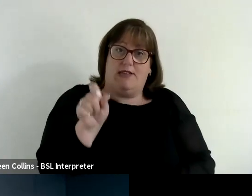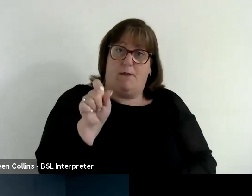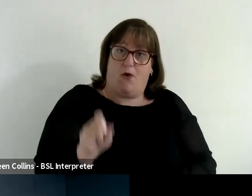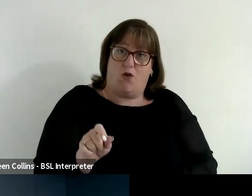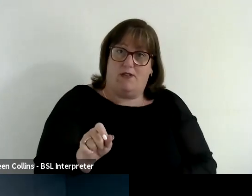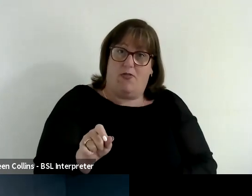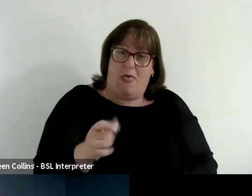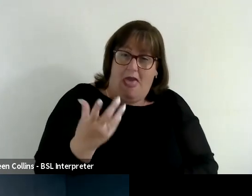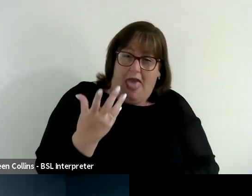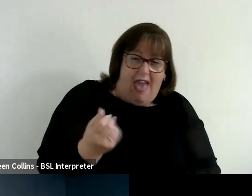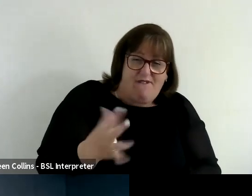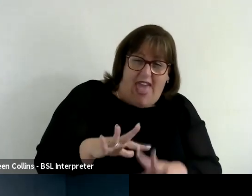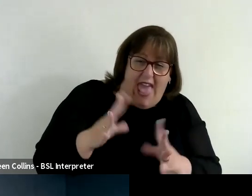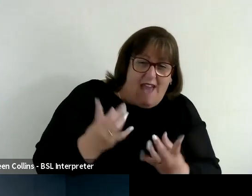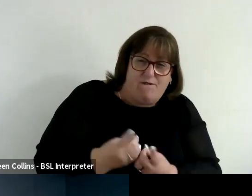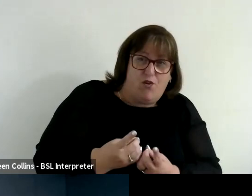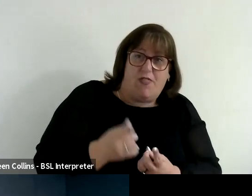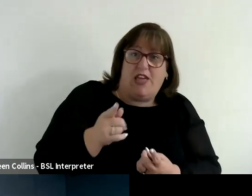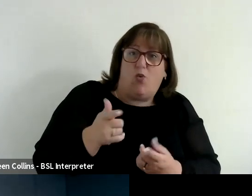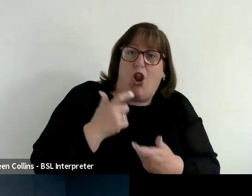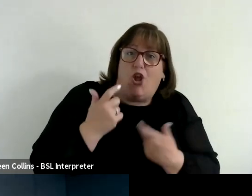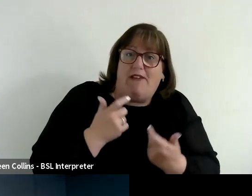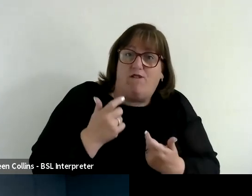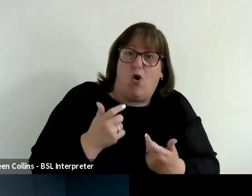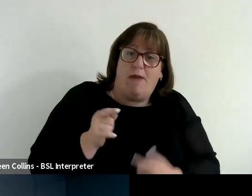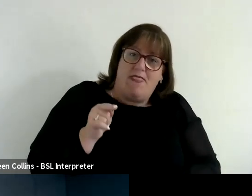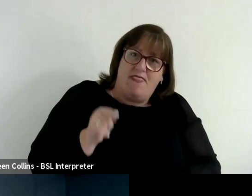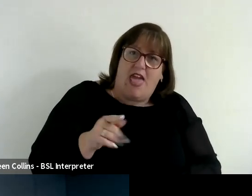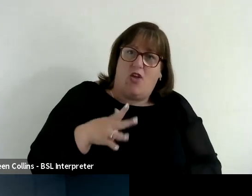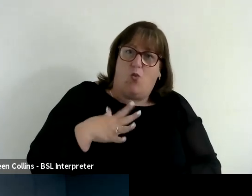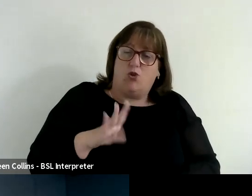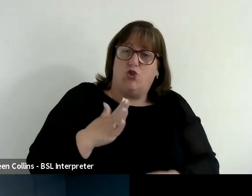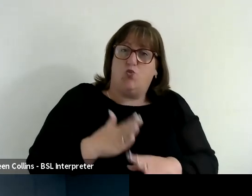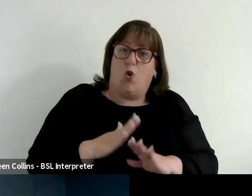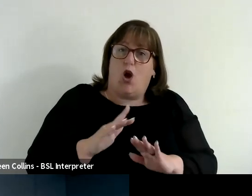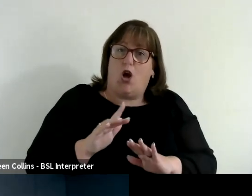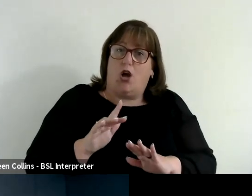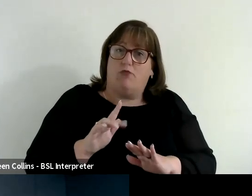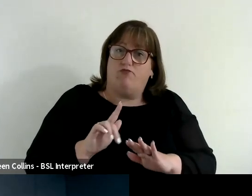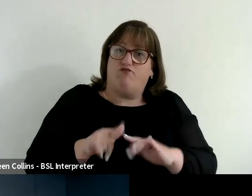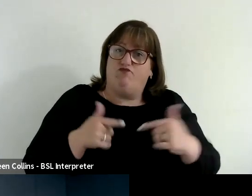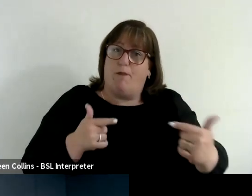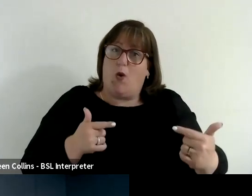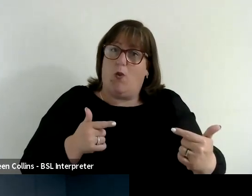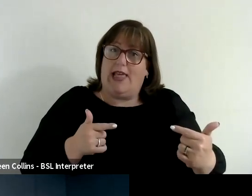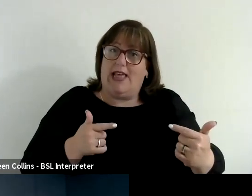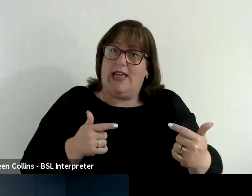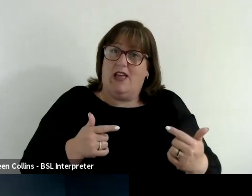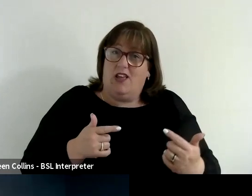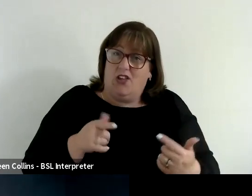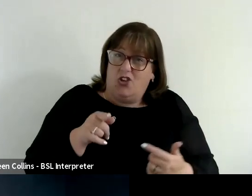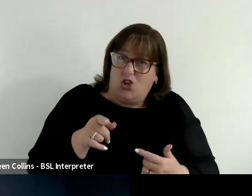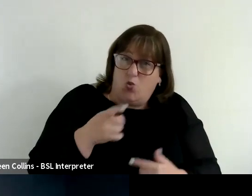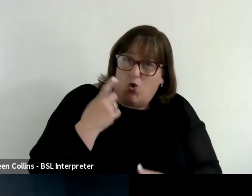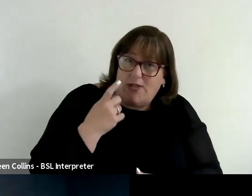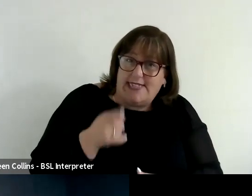but they needed adjustments which were working remotely, it's not something you would discount. It's something you would look at. No, it's